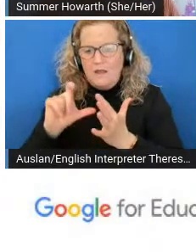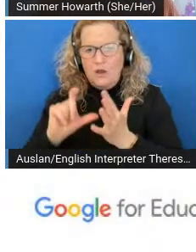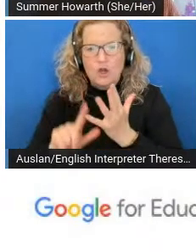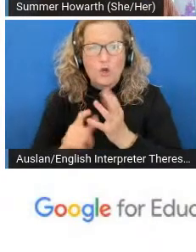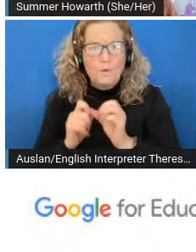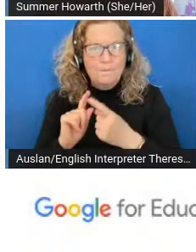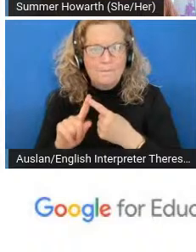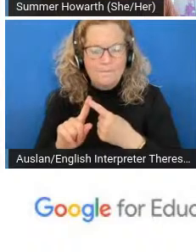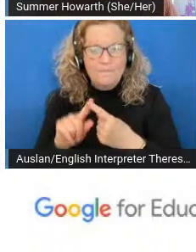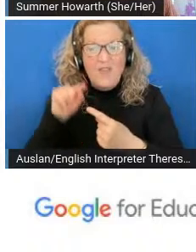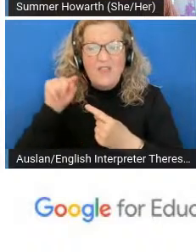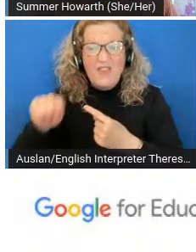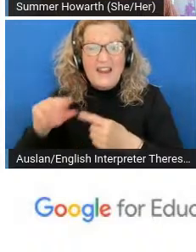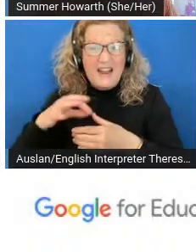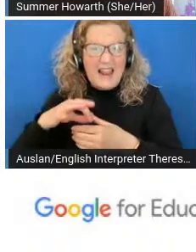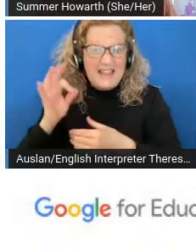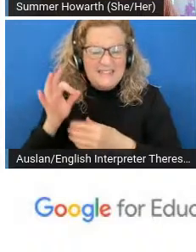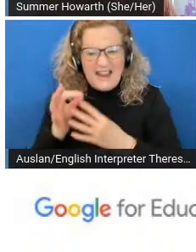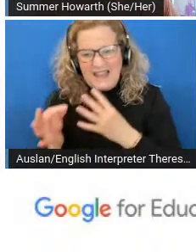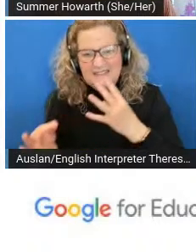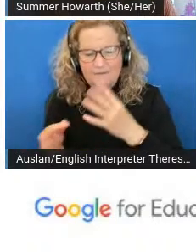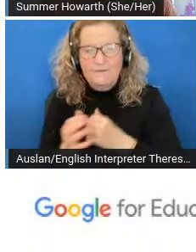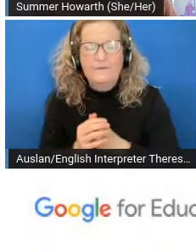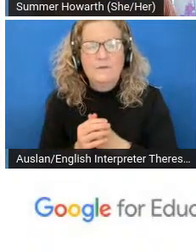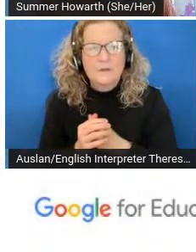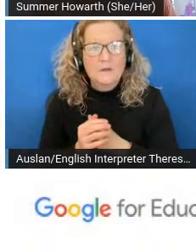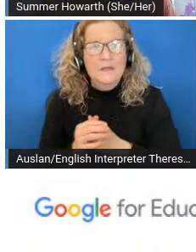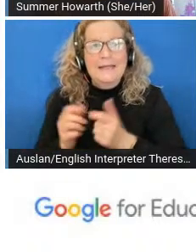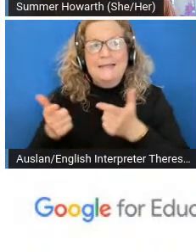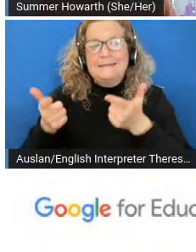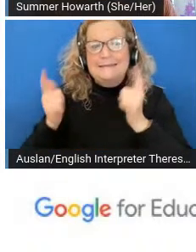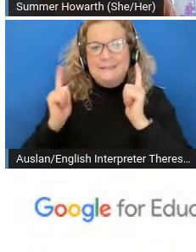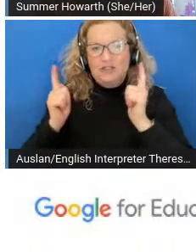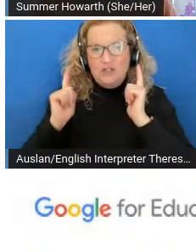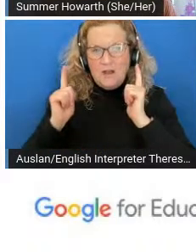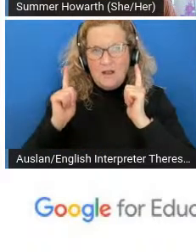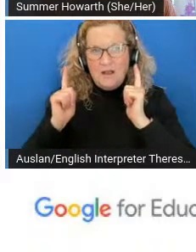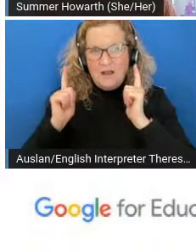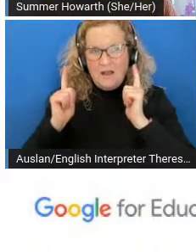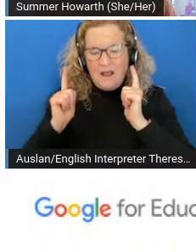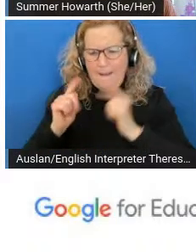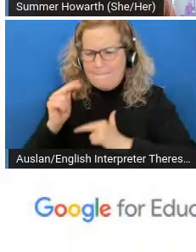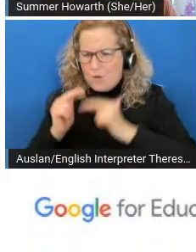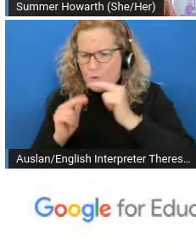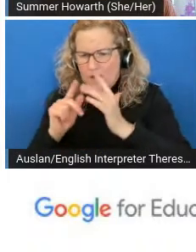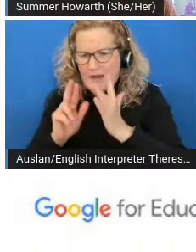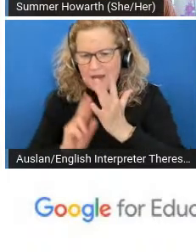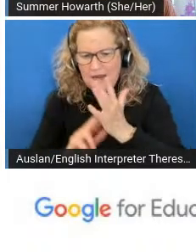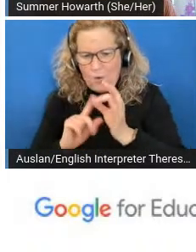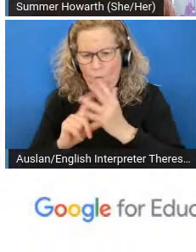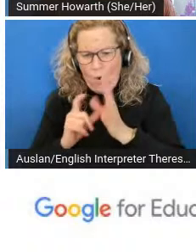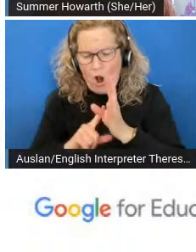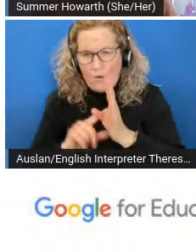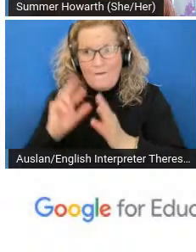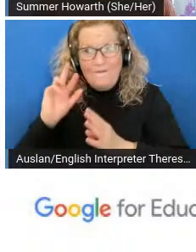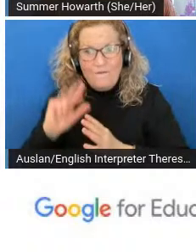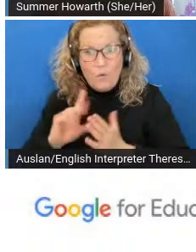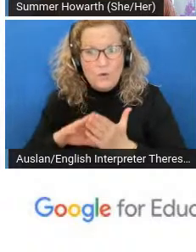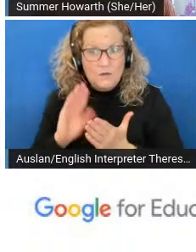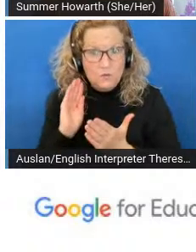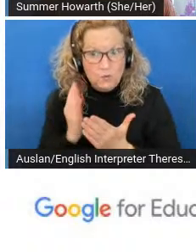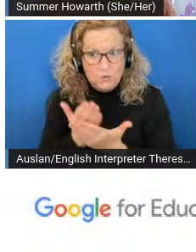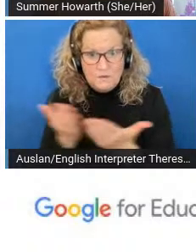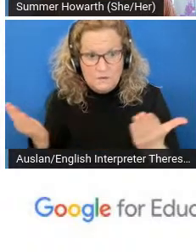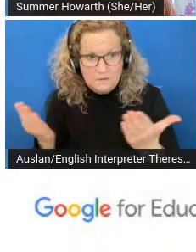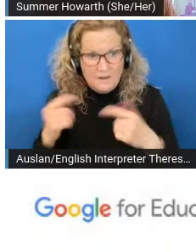within that elective, the teachers are building inquiries for students, which are based